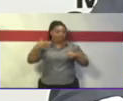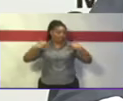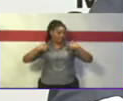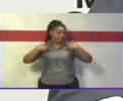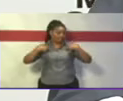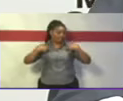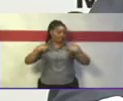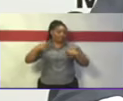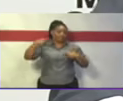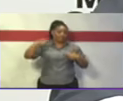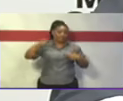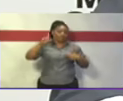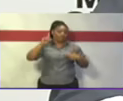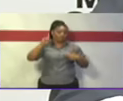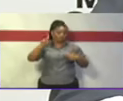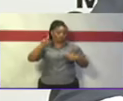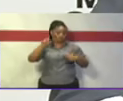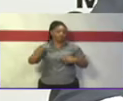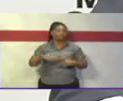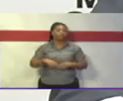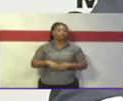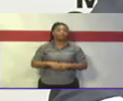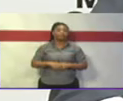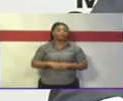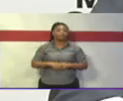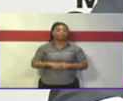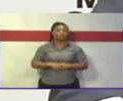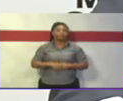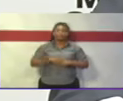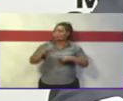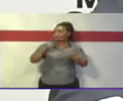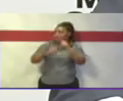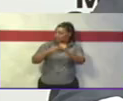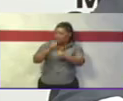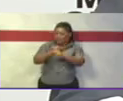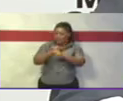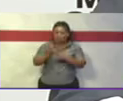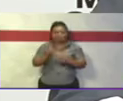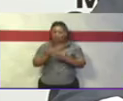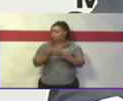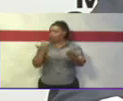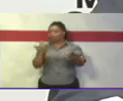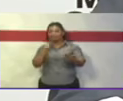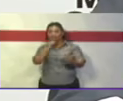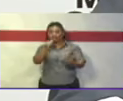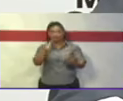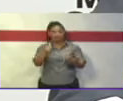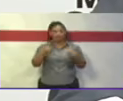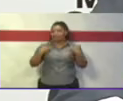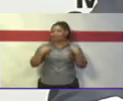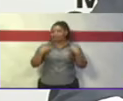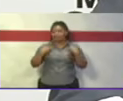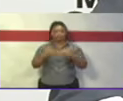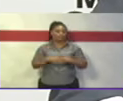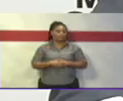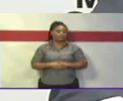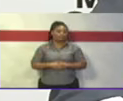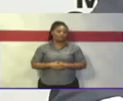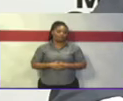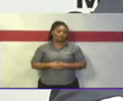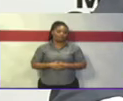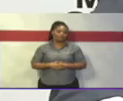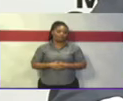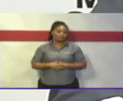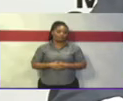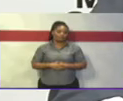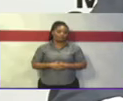dominant. So we have community spread at a high level, which we did not have in the early part of last year. You also have to